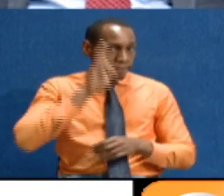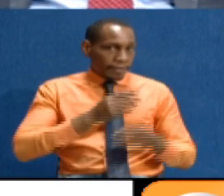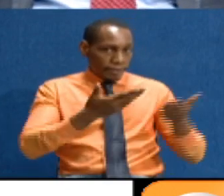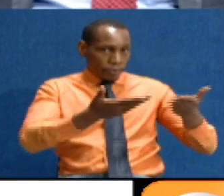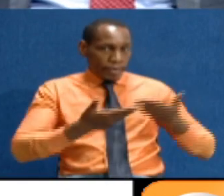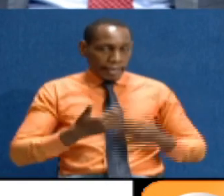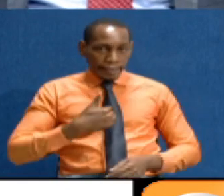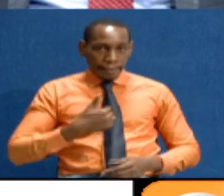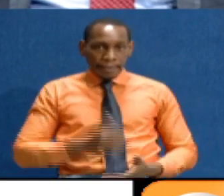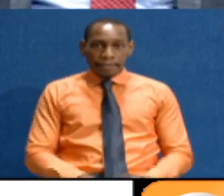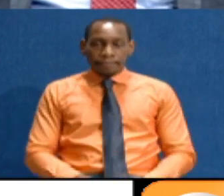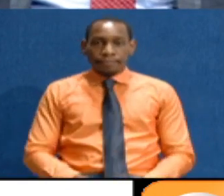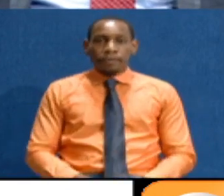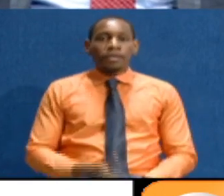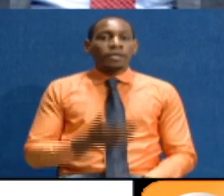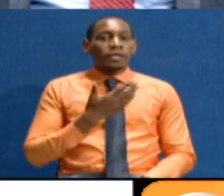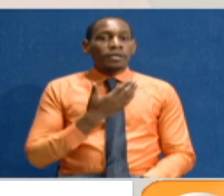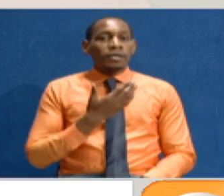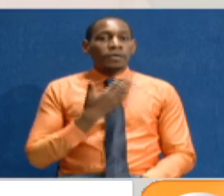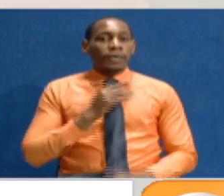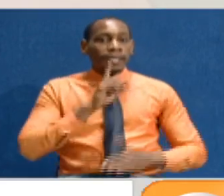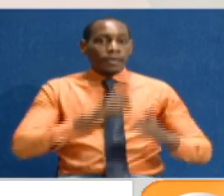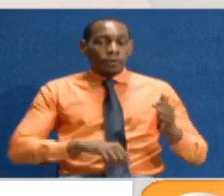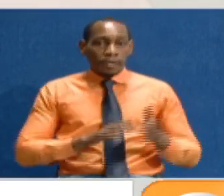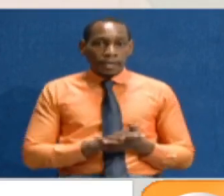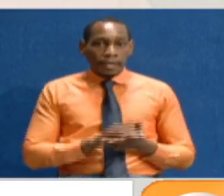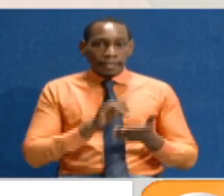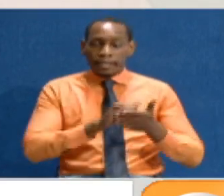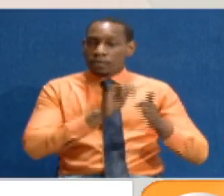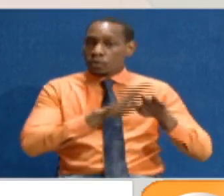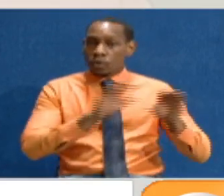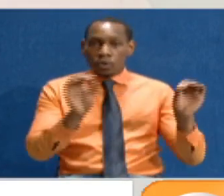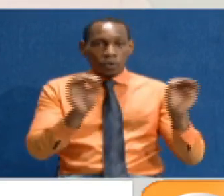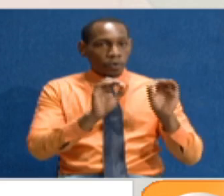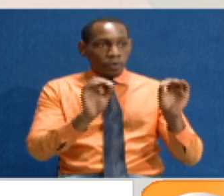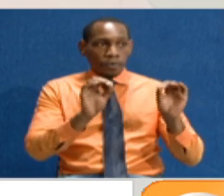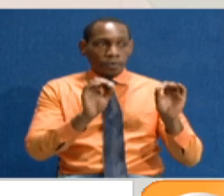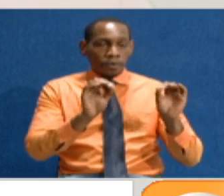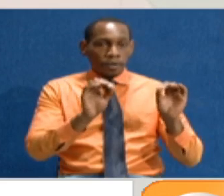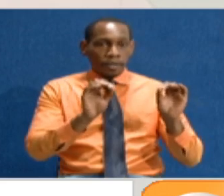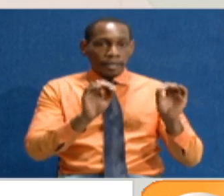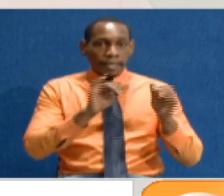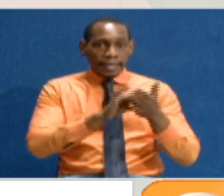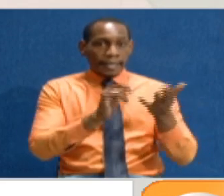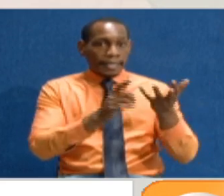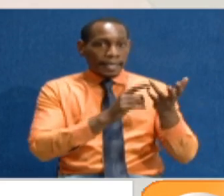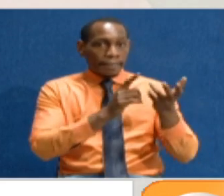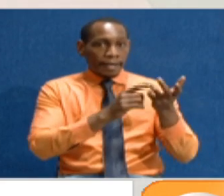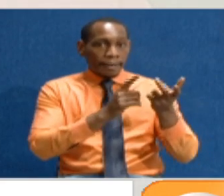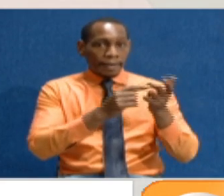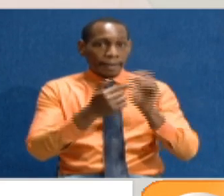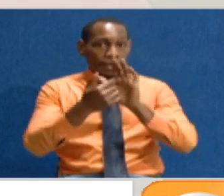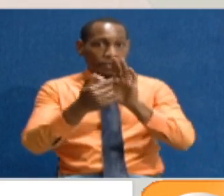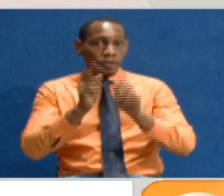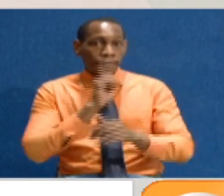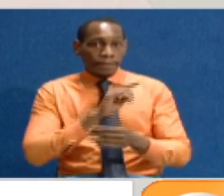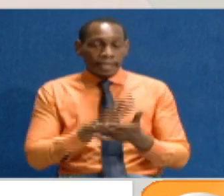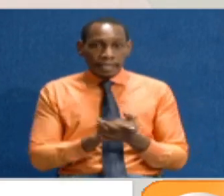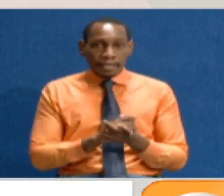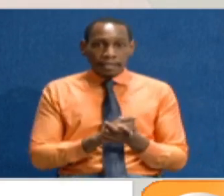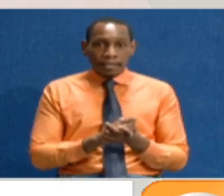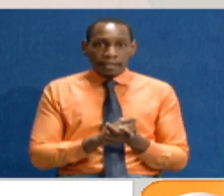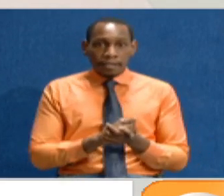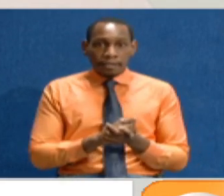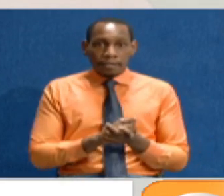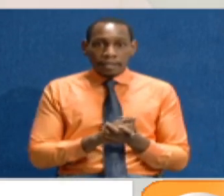me. What I want to say is that it's pretty unfortunate that the statistics that you're giving, I wouldn't even call